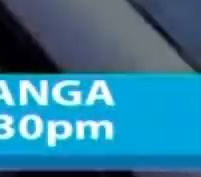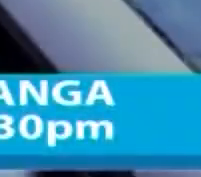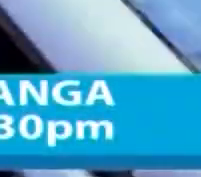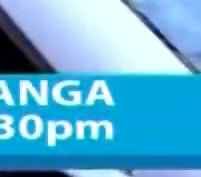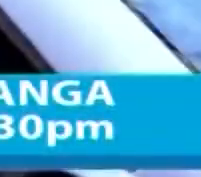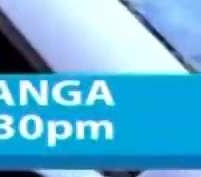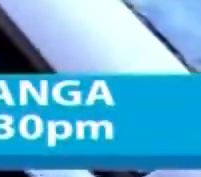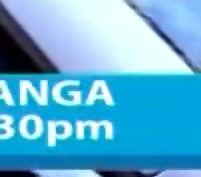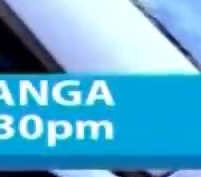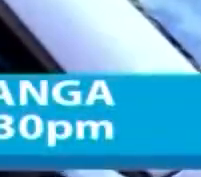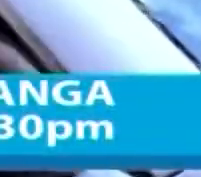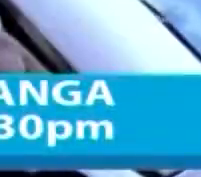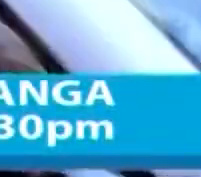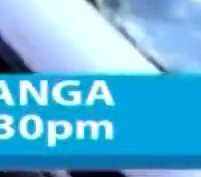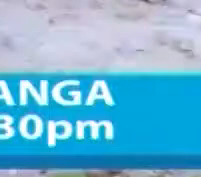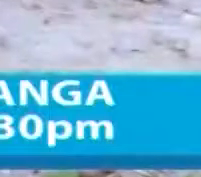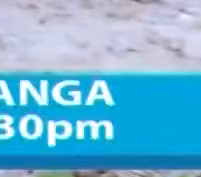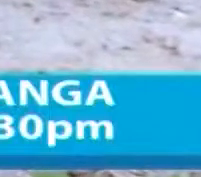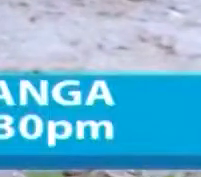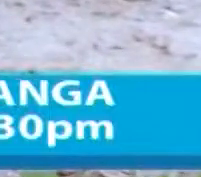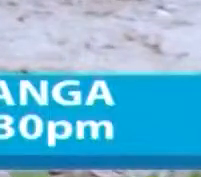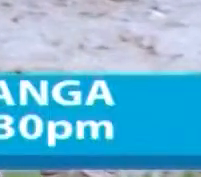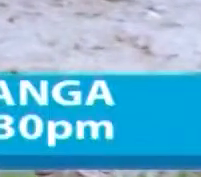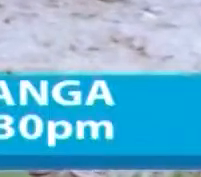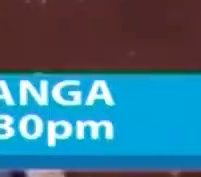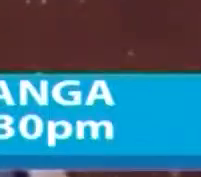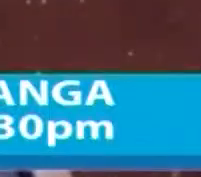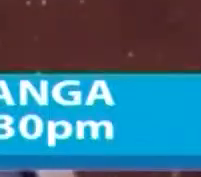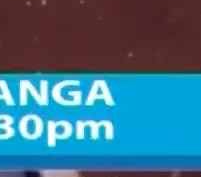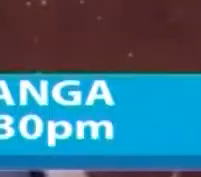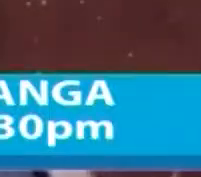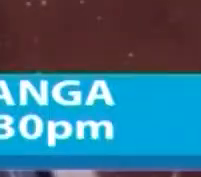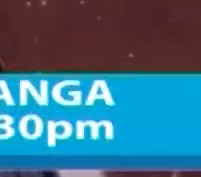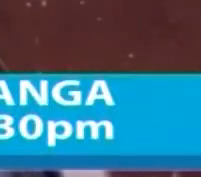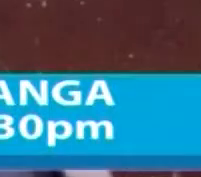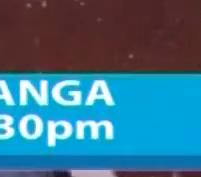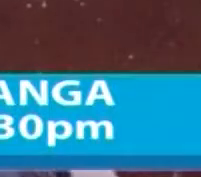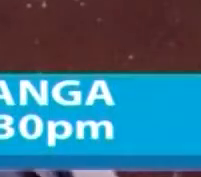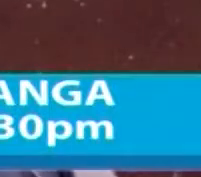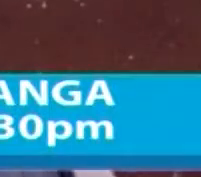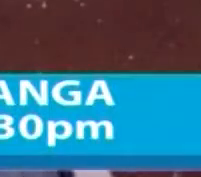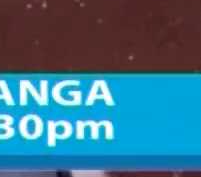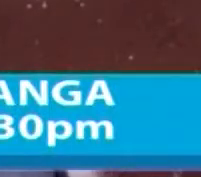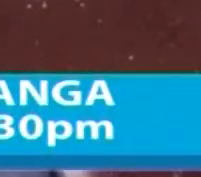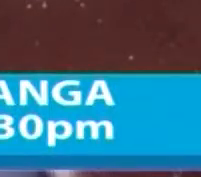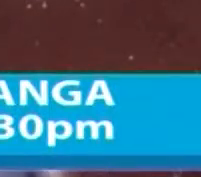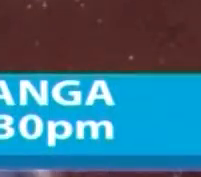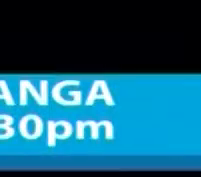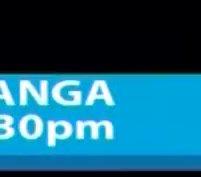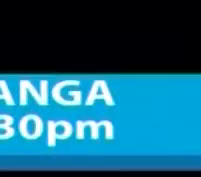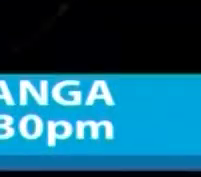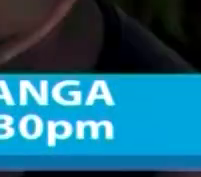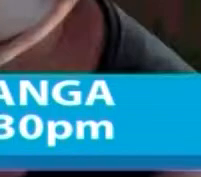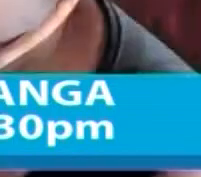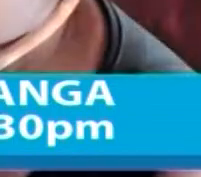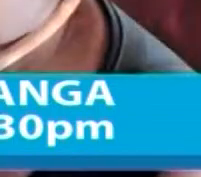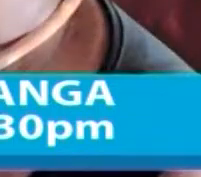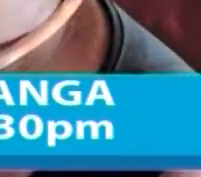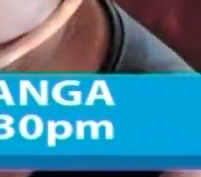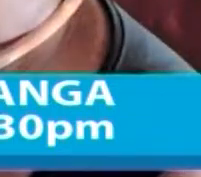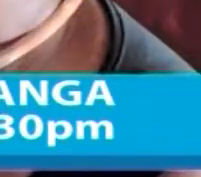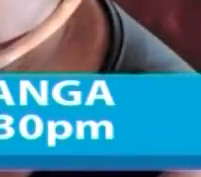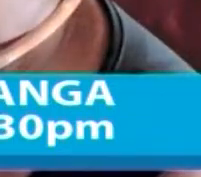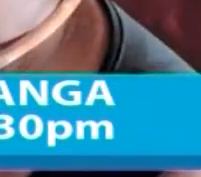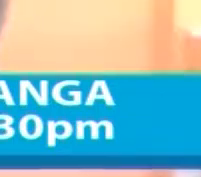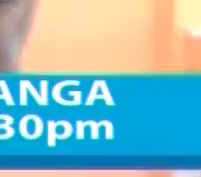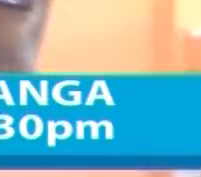Mimi naitwa mzee Sabasaba. Na nitalimadha lenyewe. Safishe roho yangu. Ponda mali at